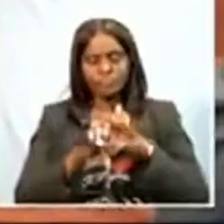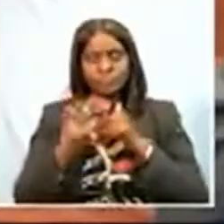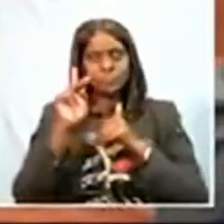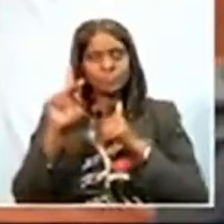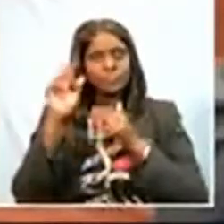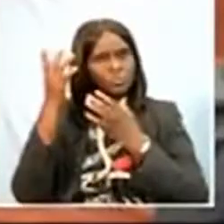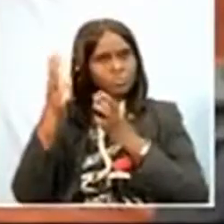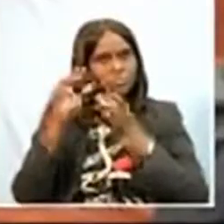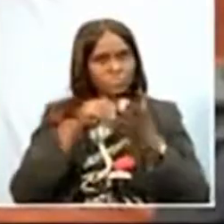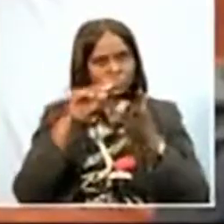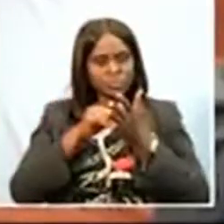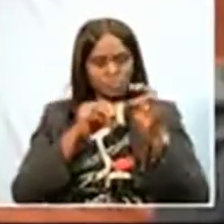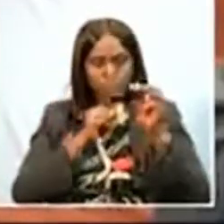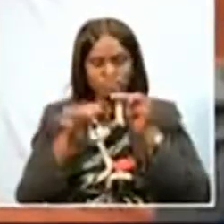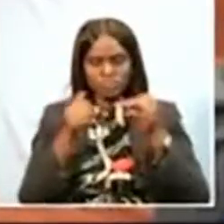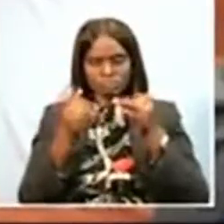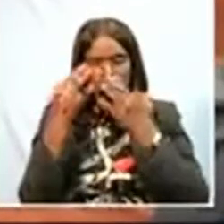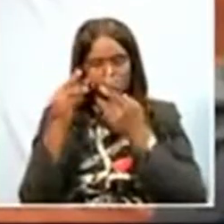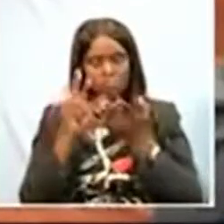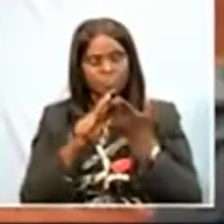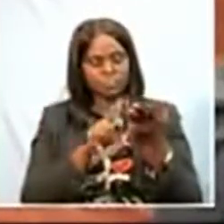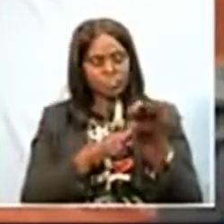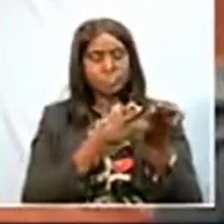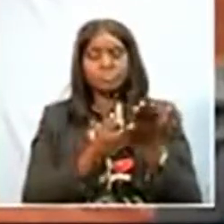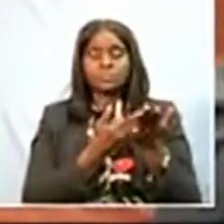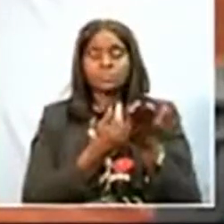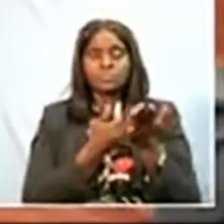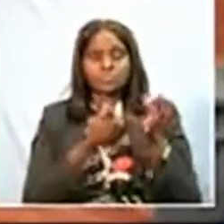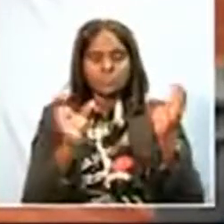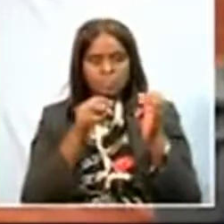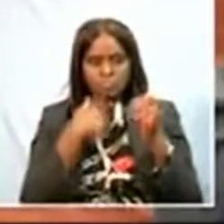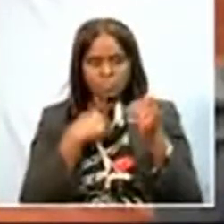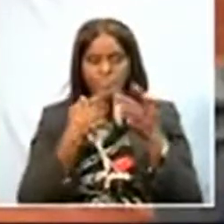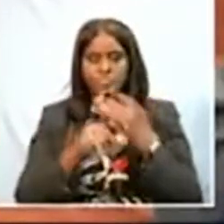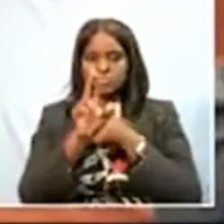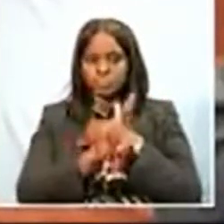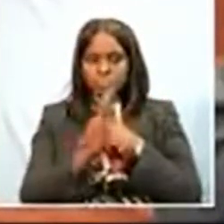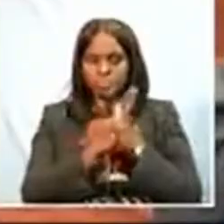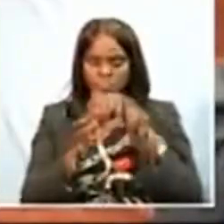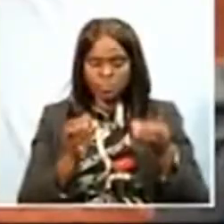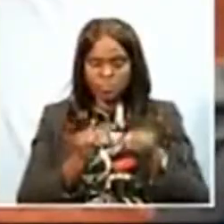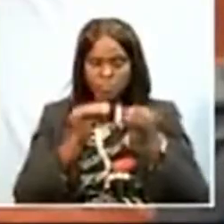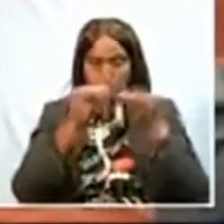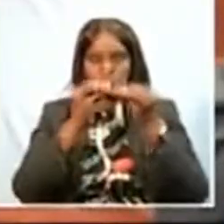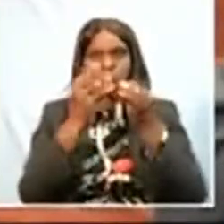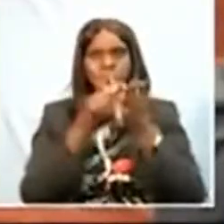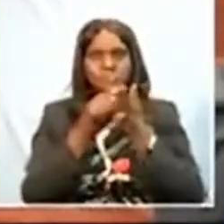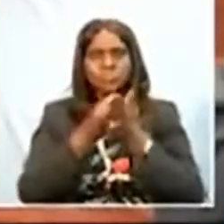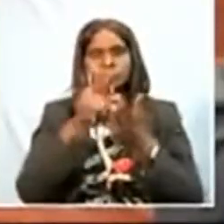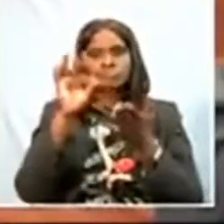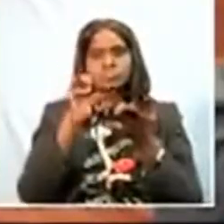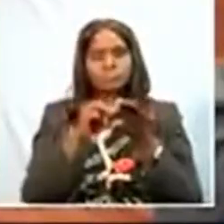Central, management wishes to report that the Council has spent the total amount of